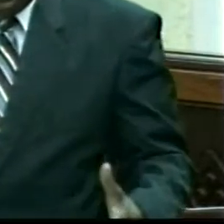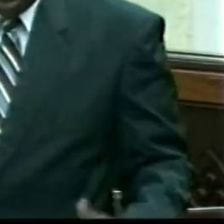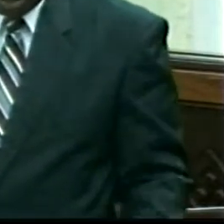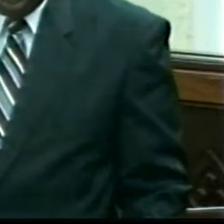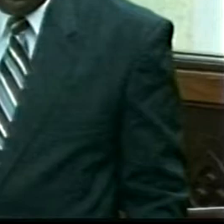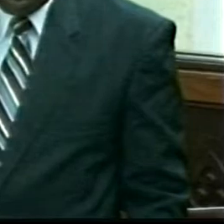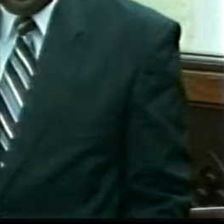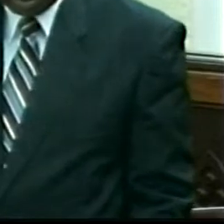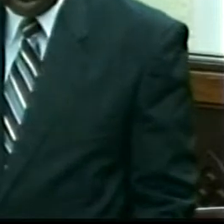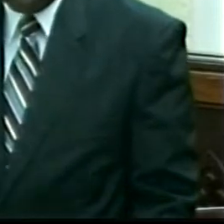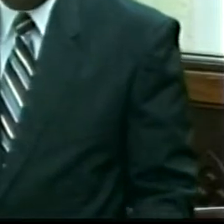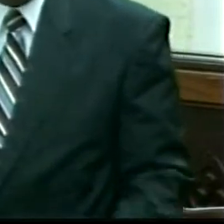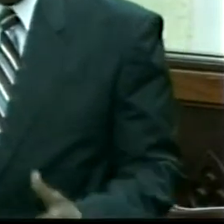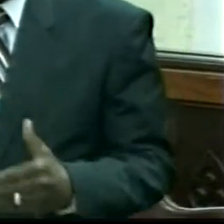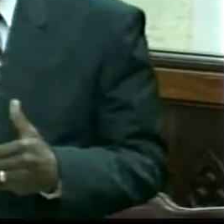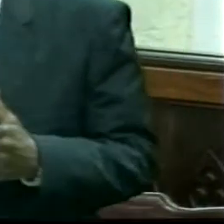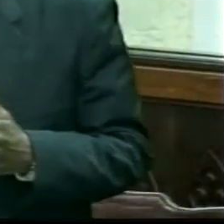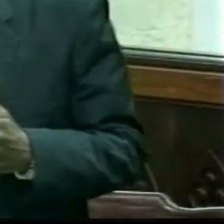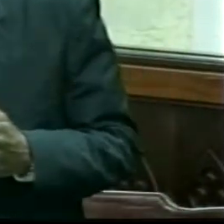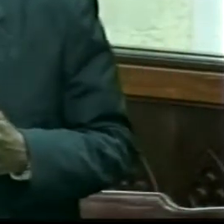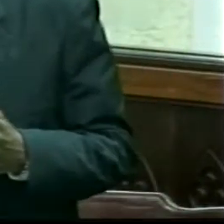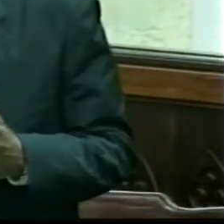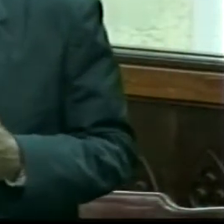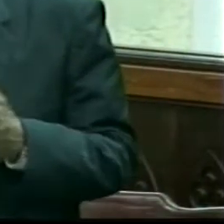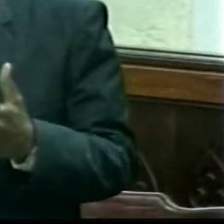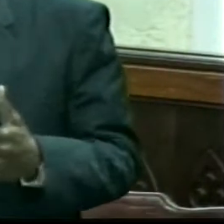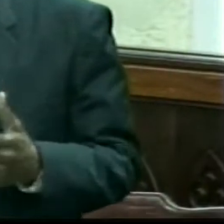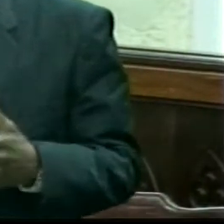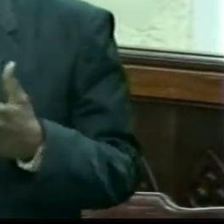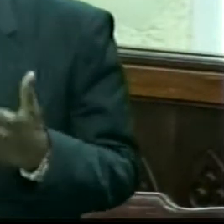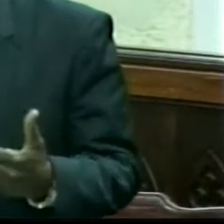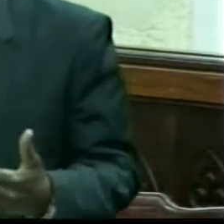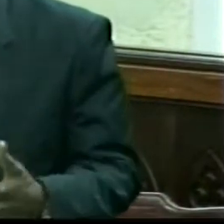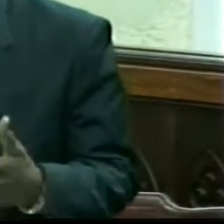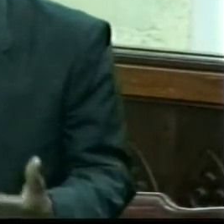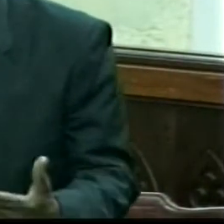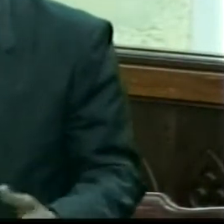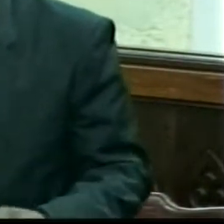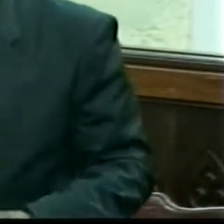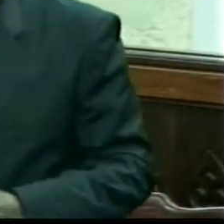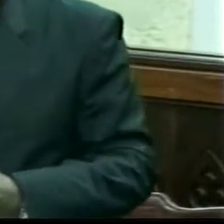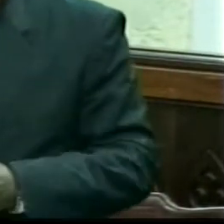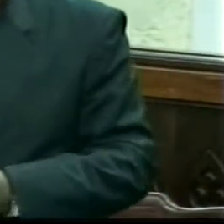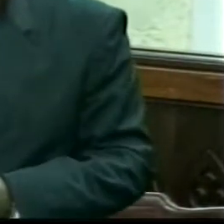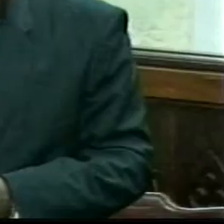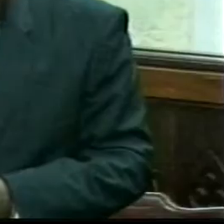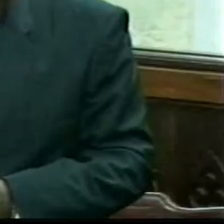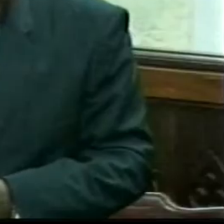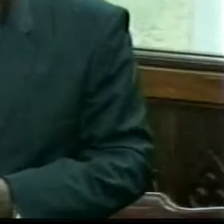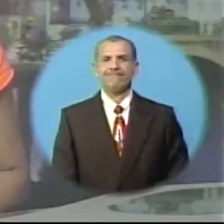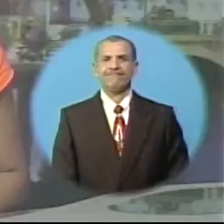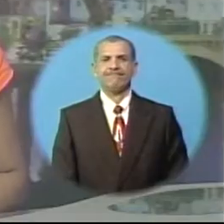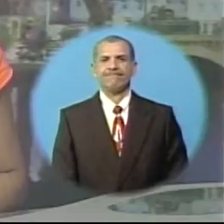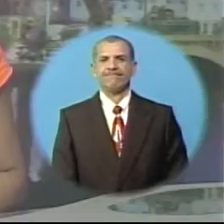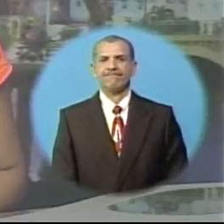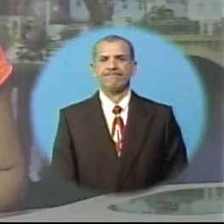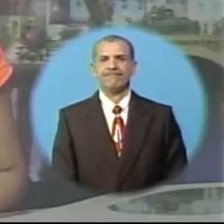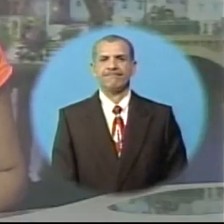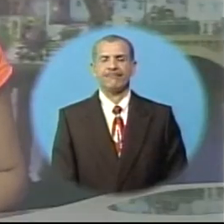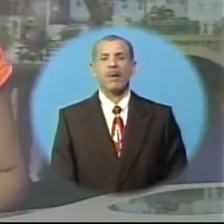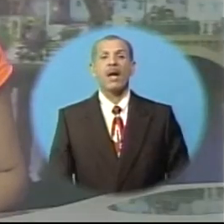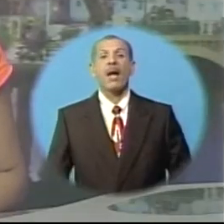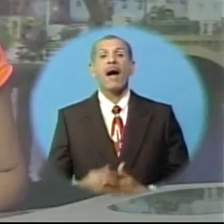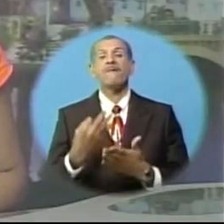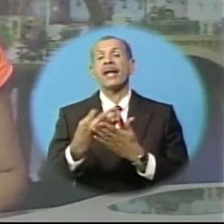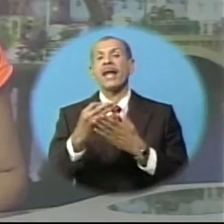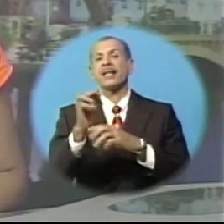organize themselves for a great takeoff in their personal fortunes. And